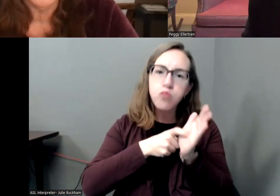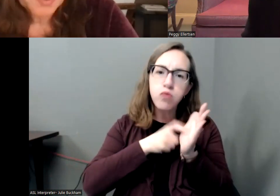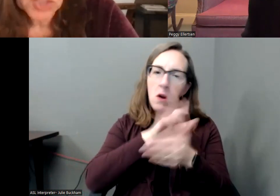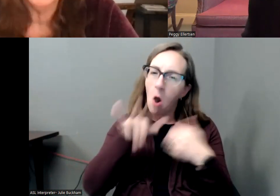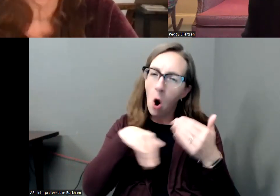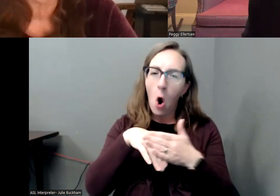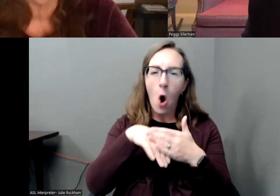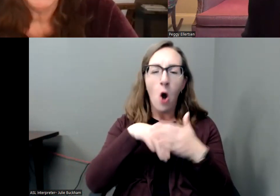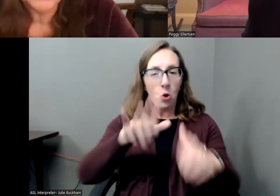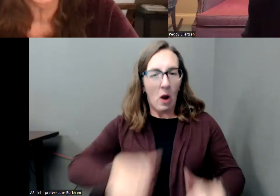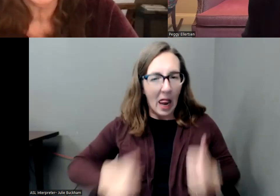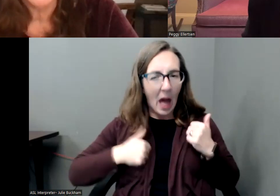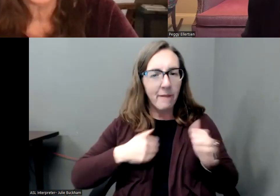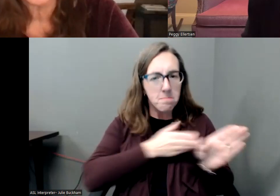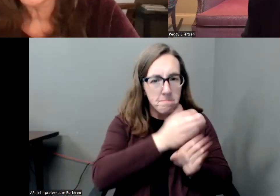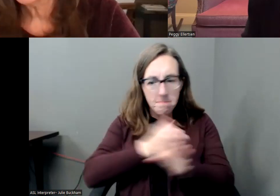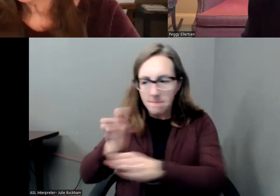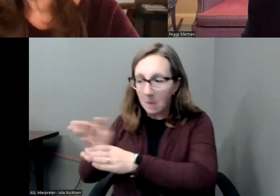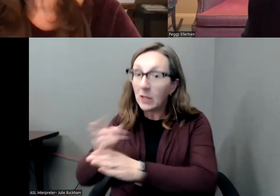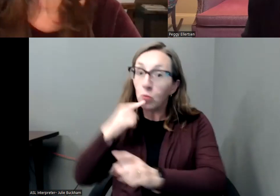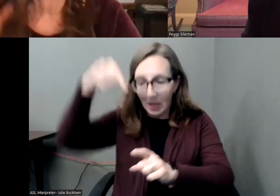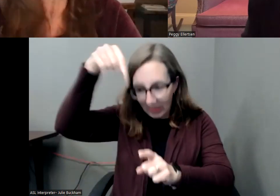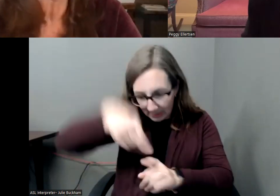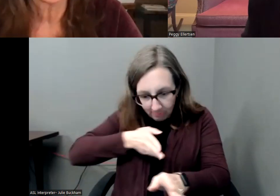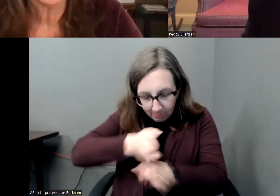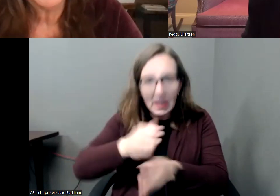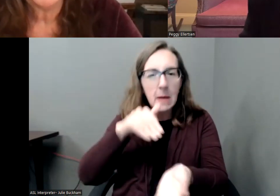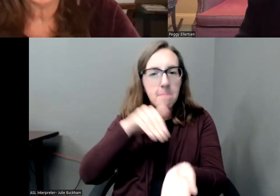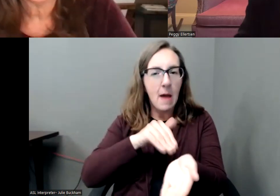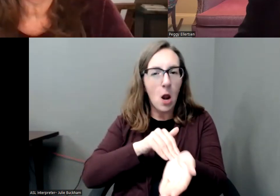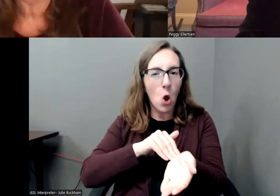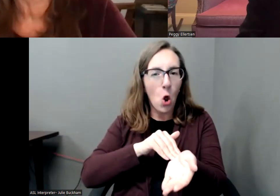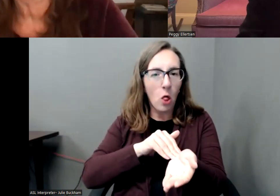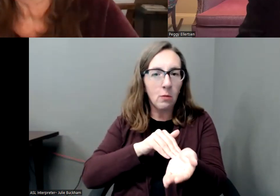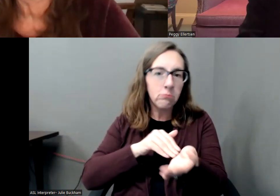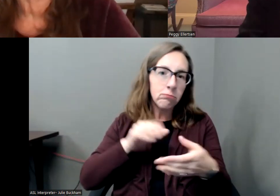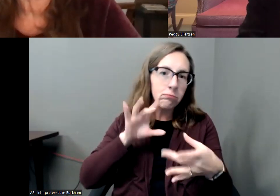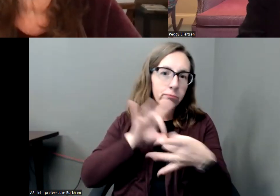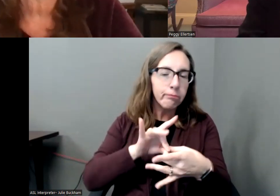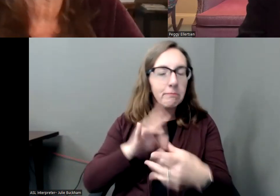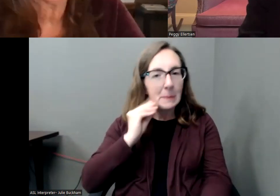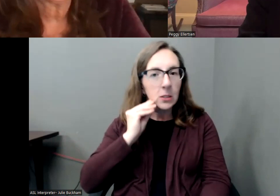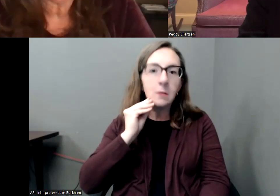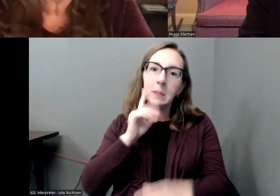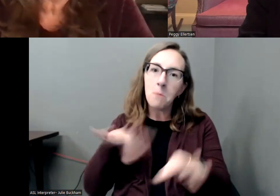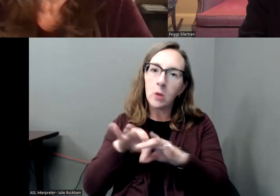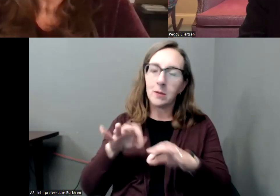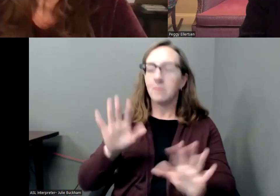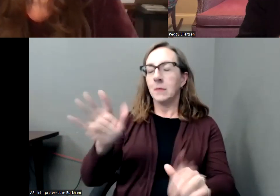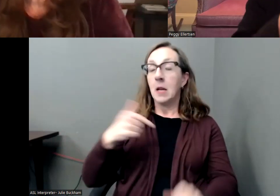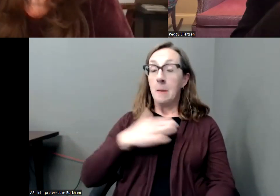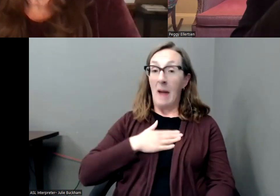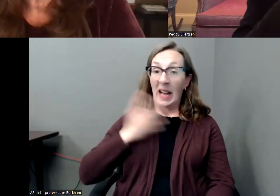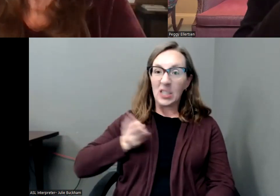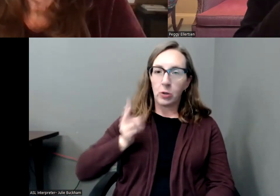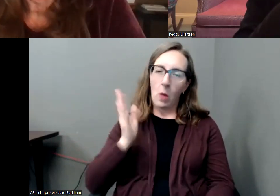but especially in medical encounters. So I'm going to breeze through my history because we have lots of other stuff to share today.